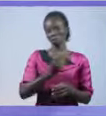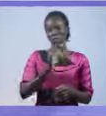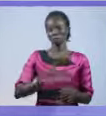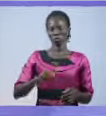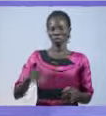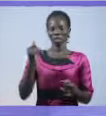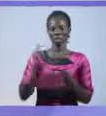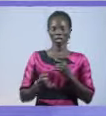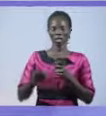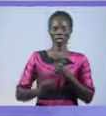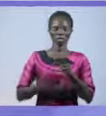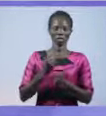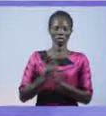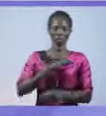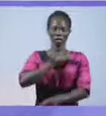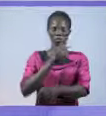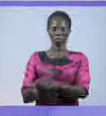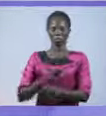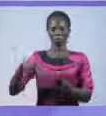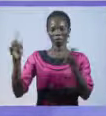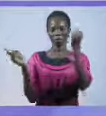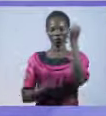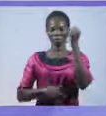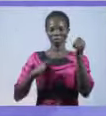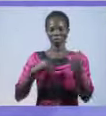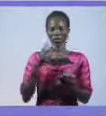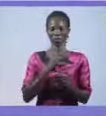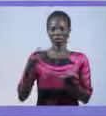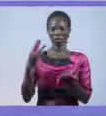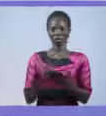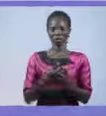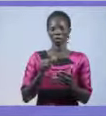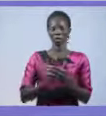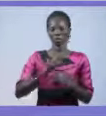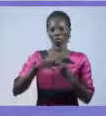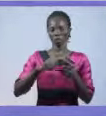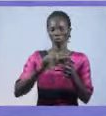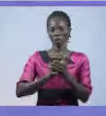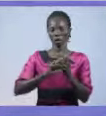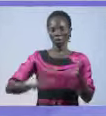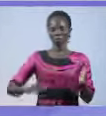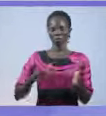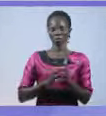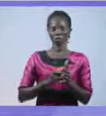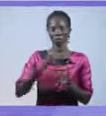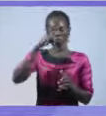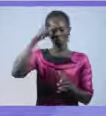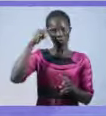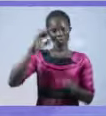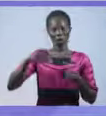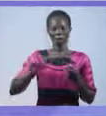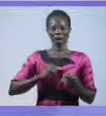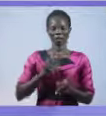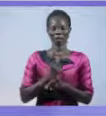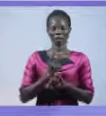wedding for his side. Last year Belen enter, he beat me. He said me can go Komota. He said because